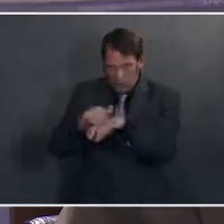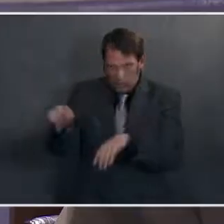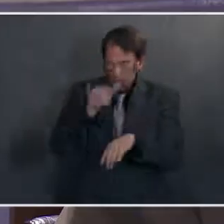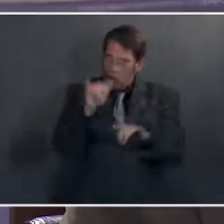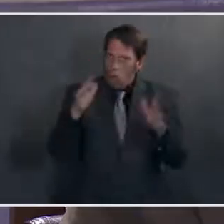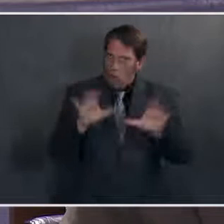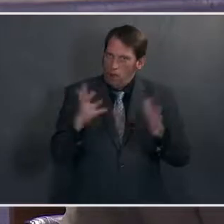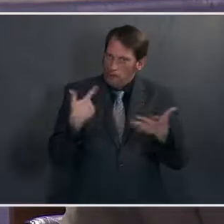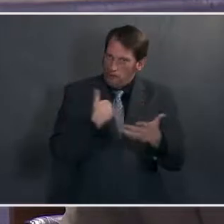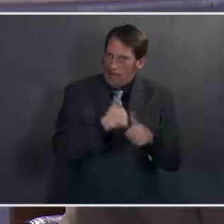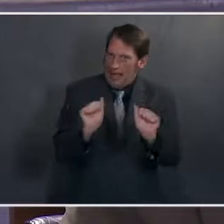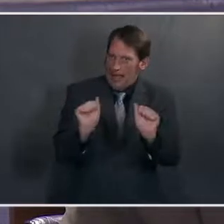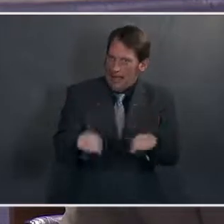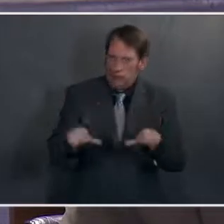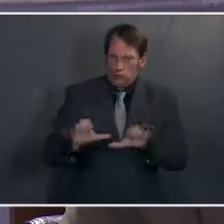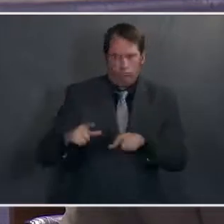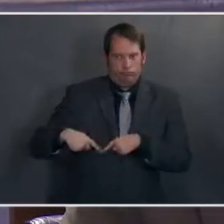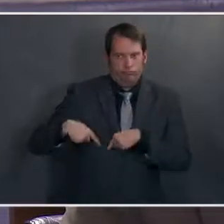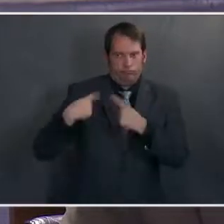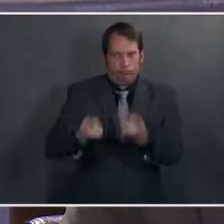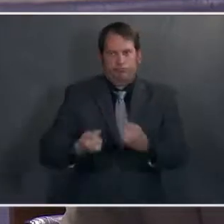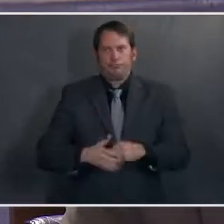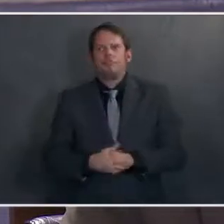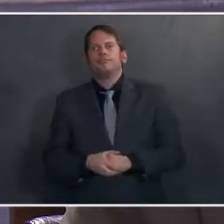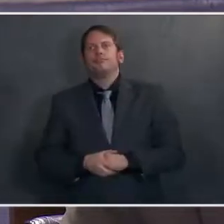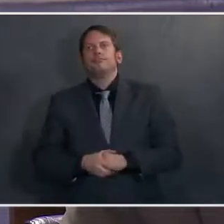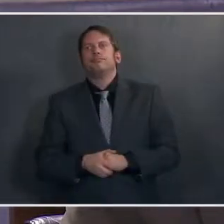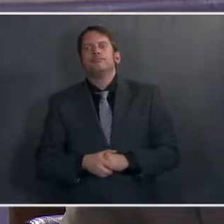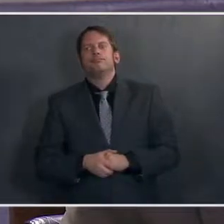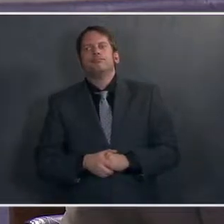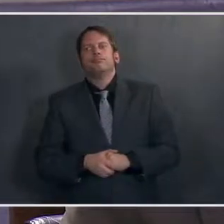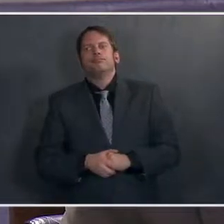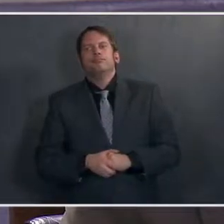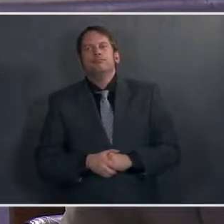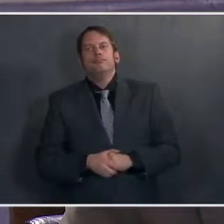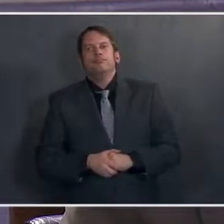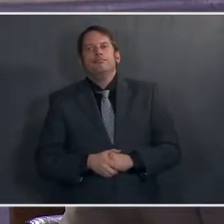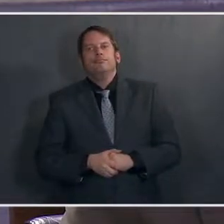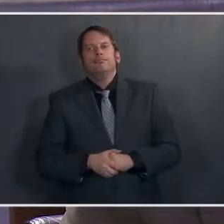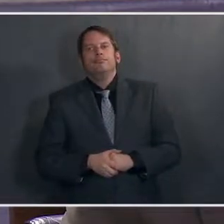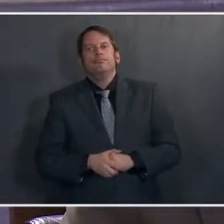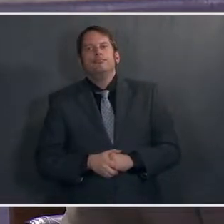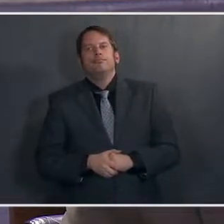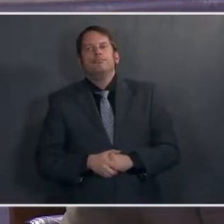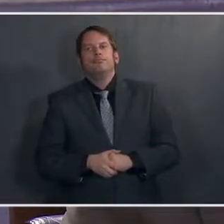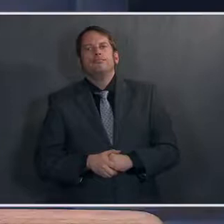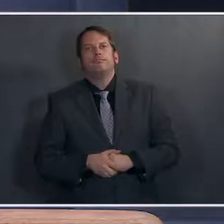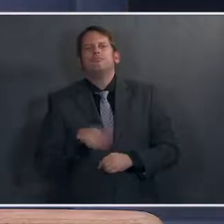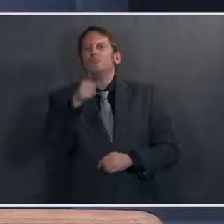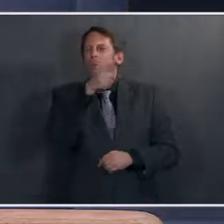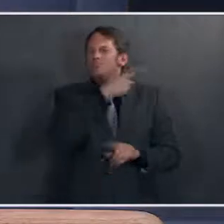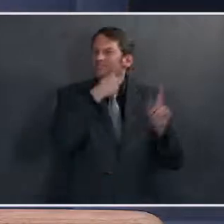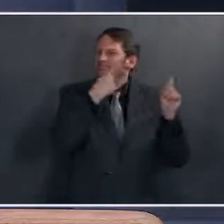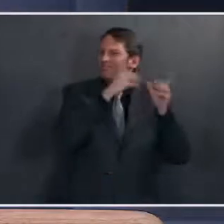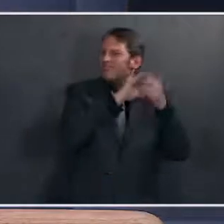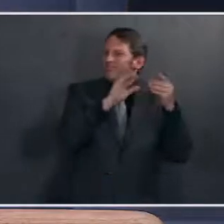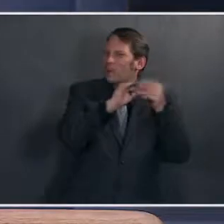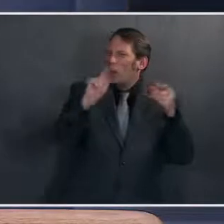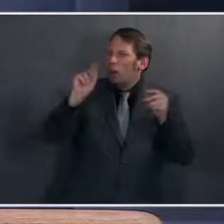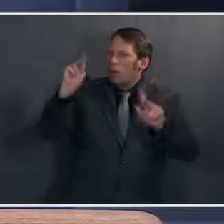to Republicans who say that the very trial itself undercuts any efforts at unity? He